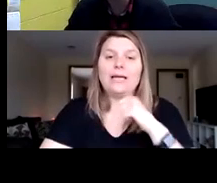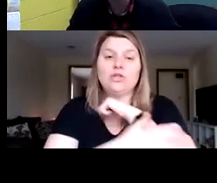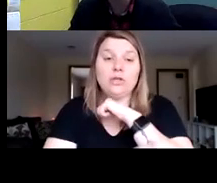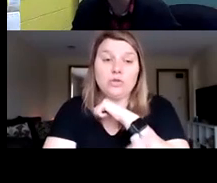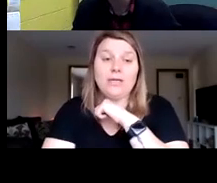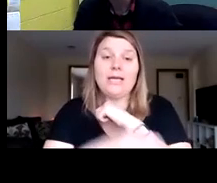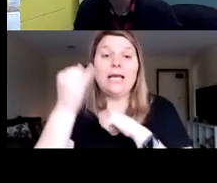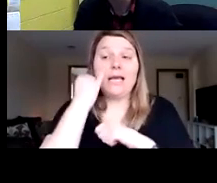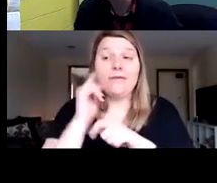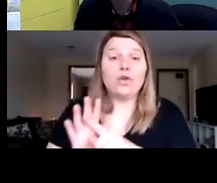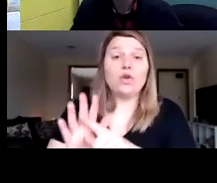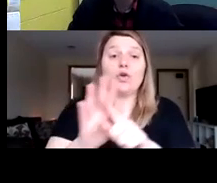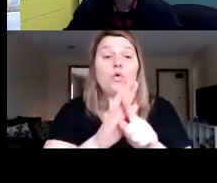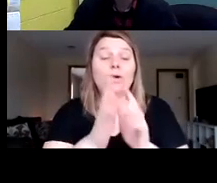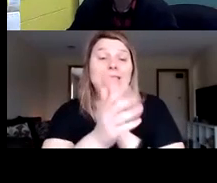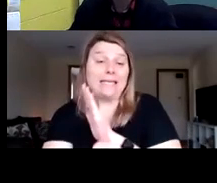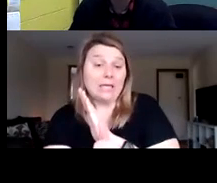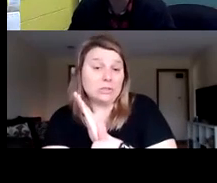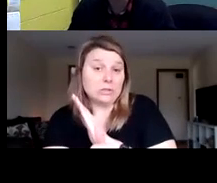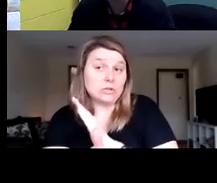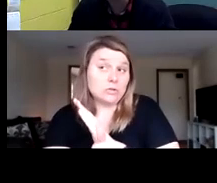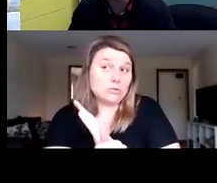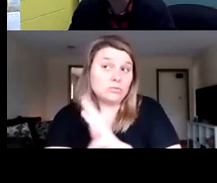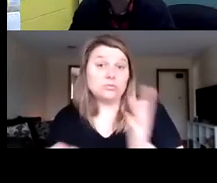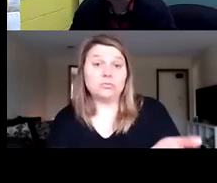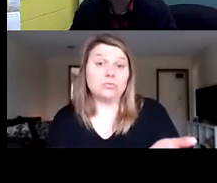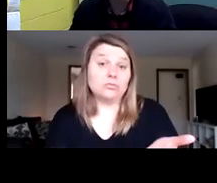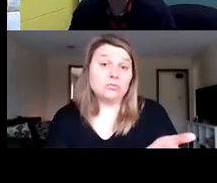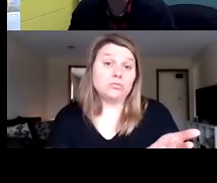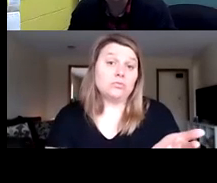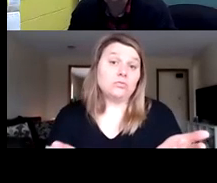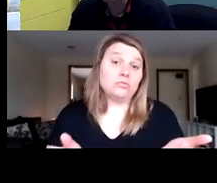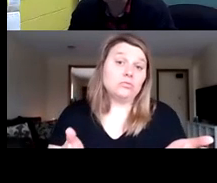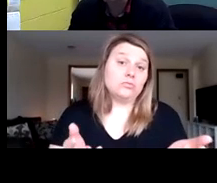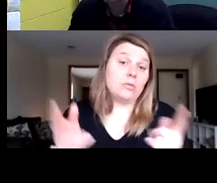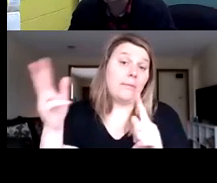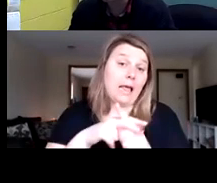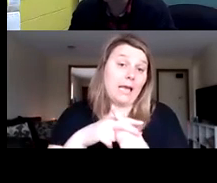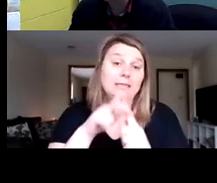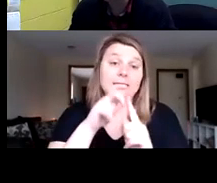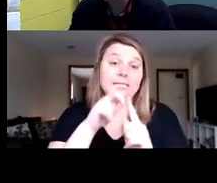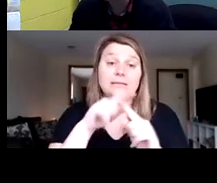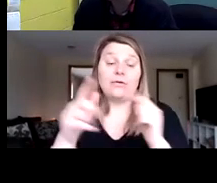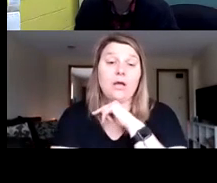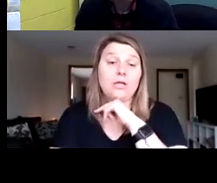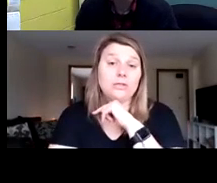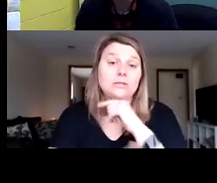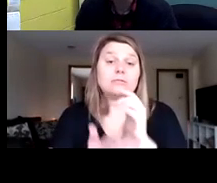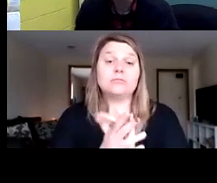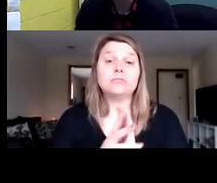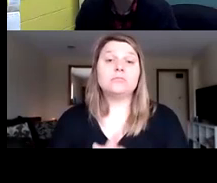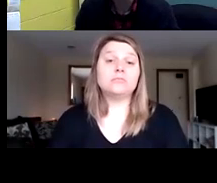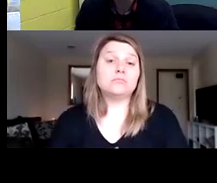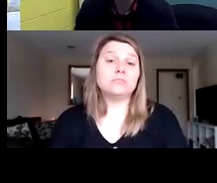not your clinical skills are directly applicable in different countries. But even